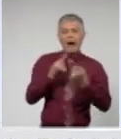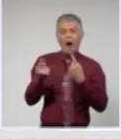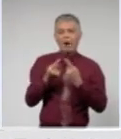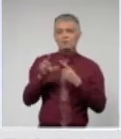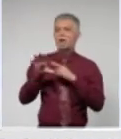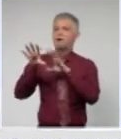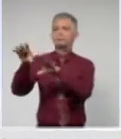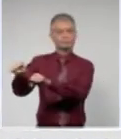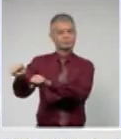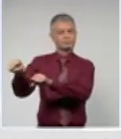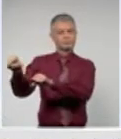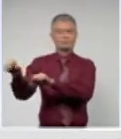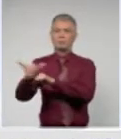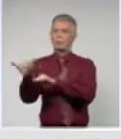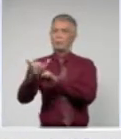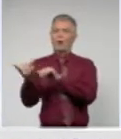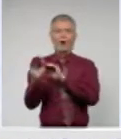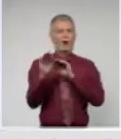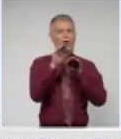383 in Santiago de Cubas,